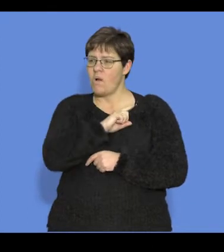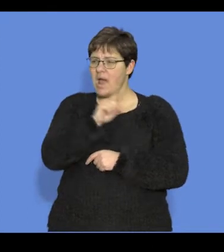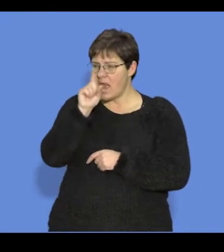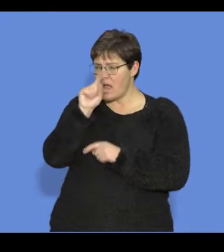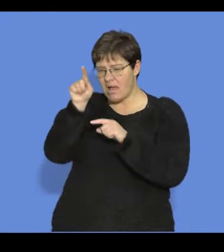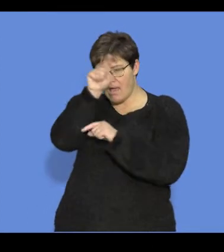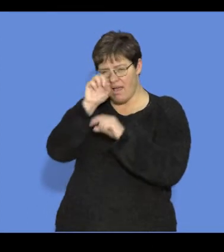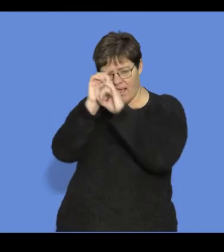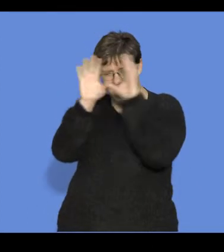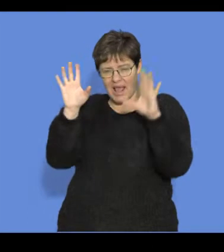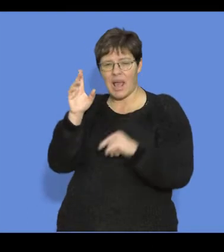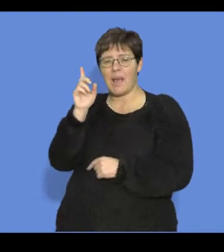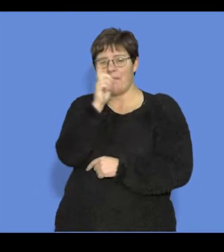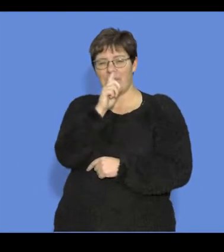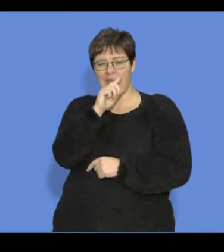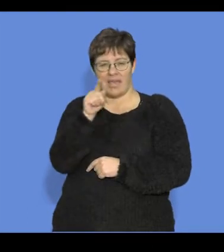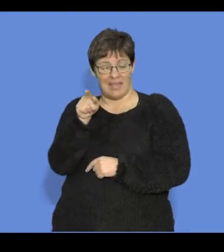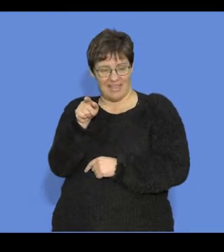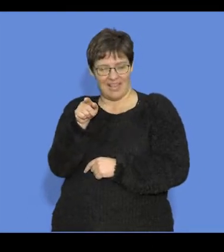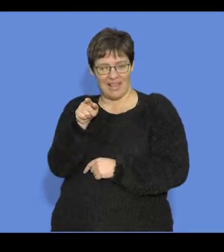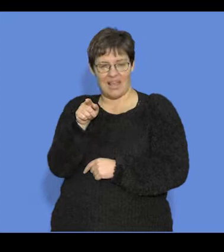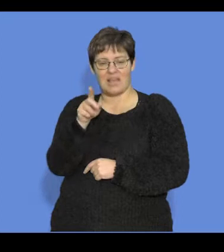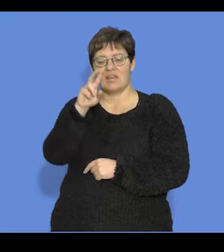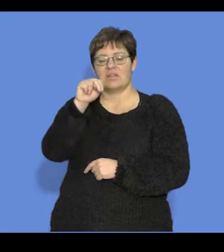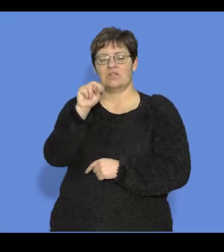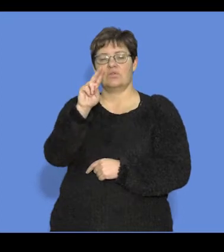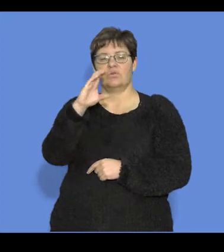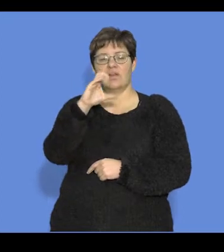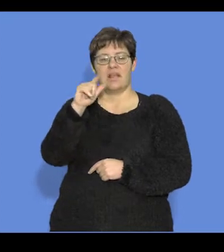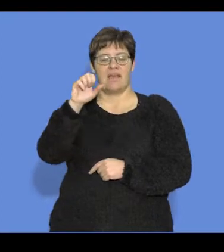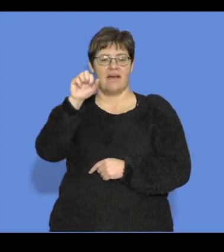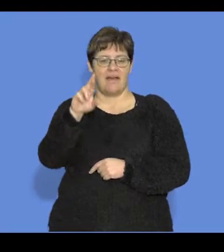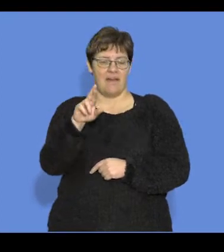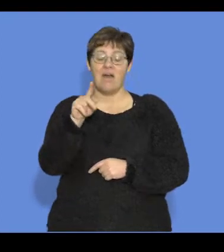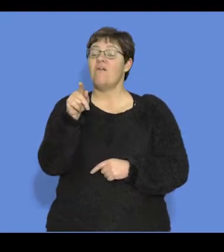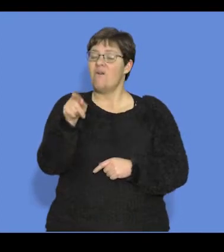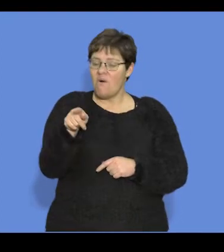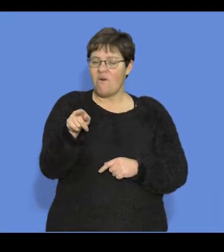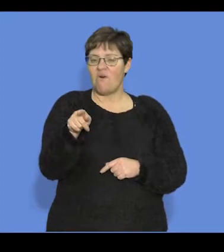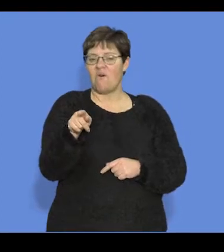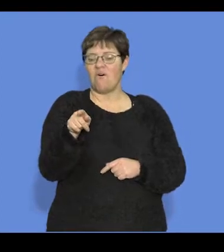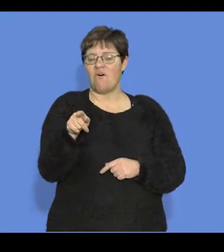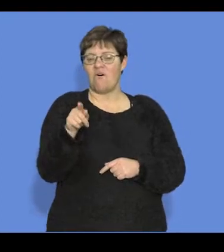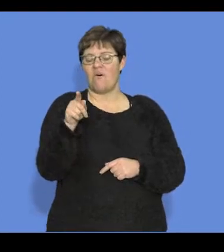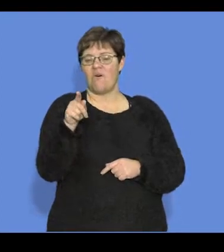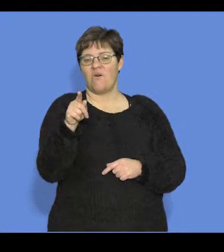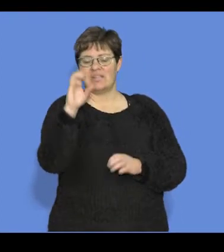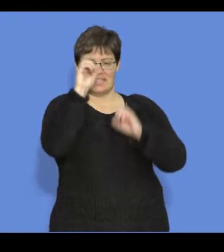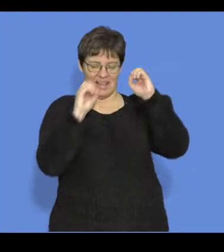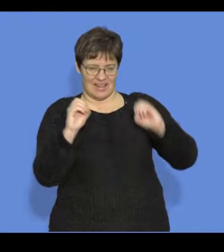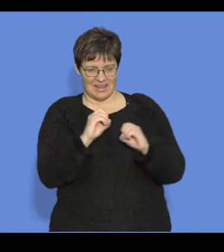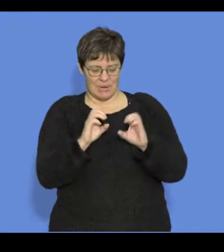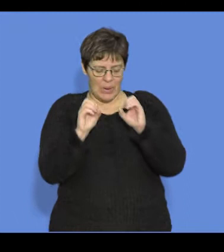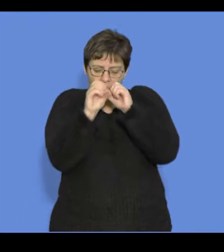look, the pink things are the nuclei of the cells. And there are lots of pink things very close together,